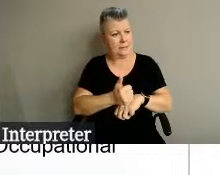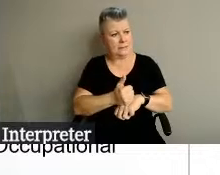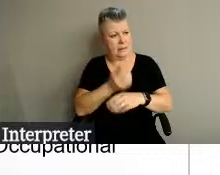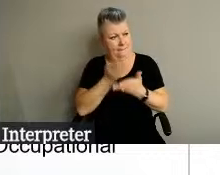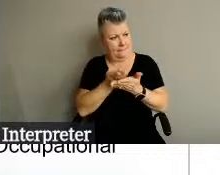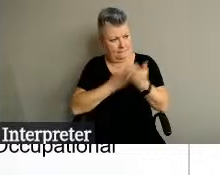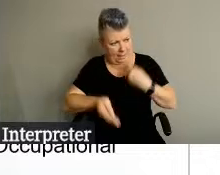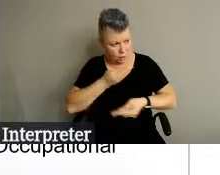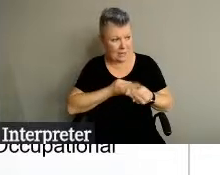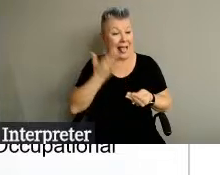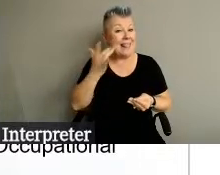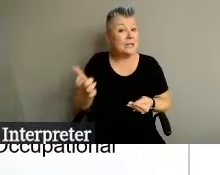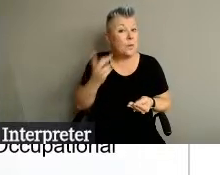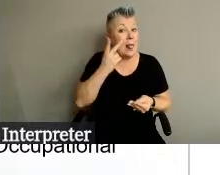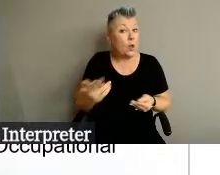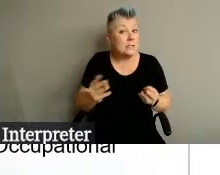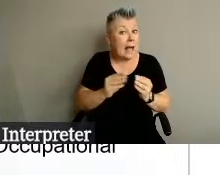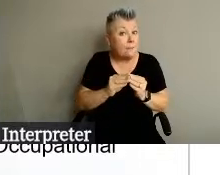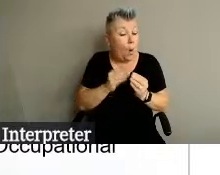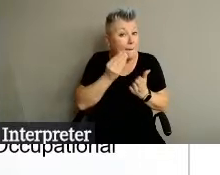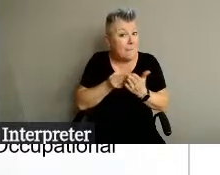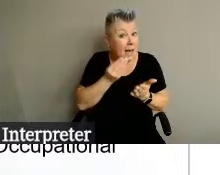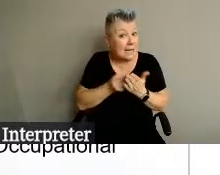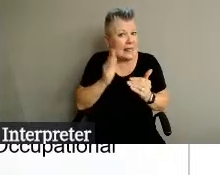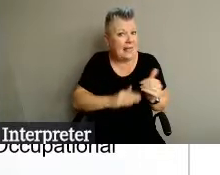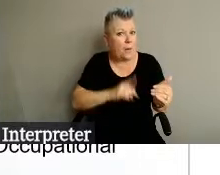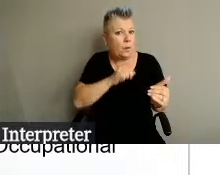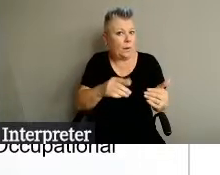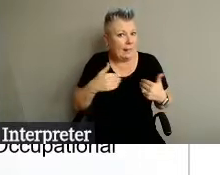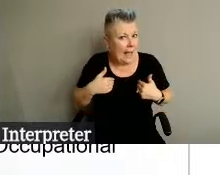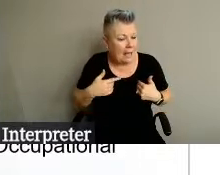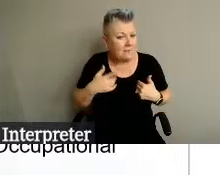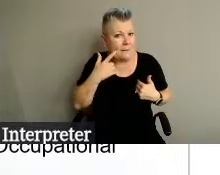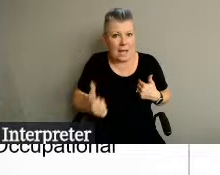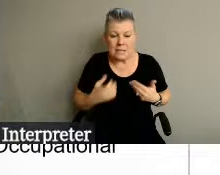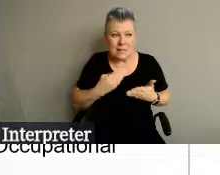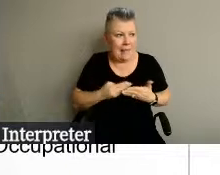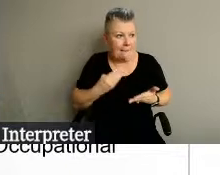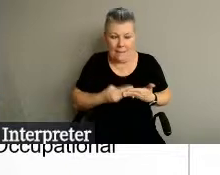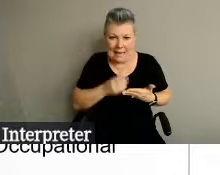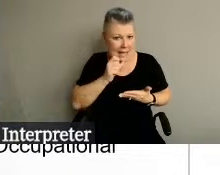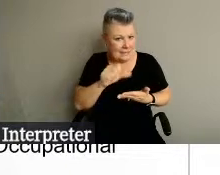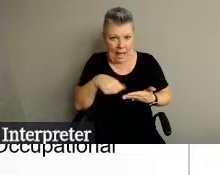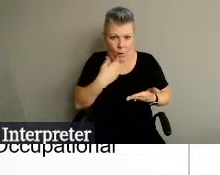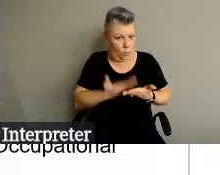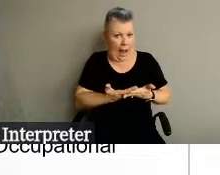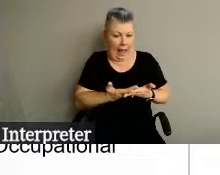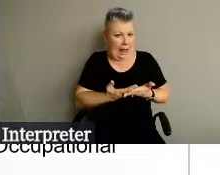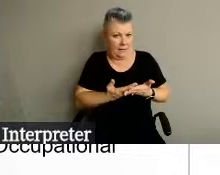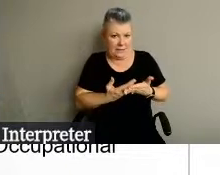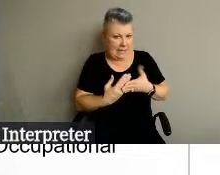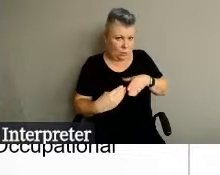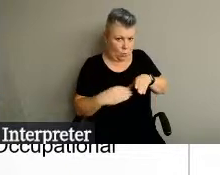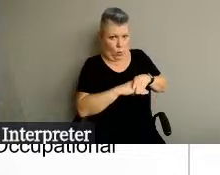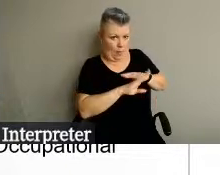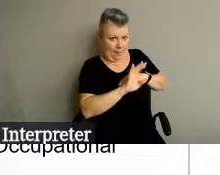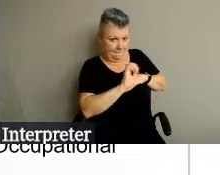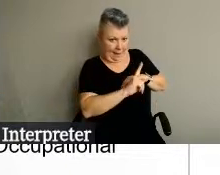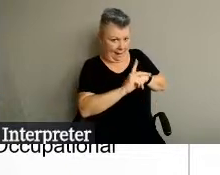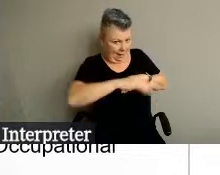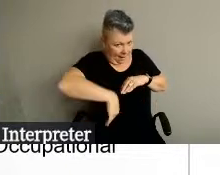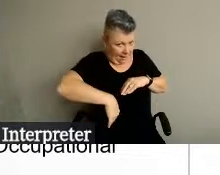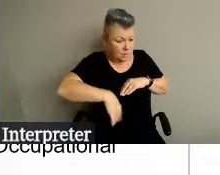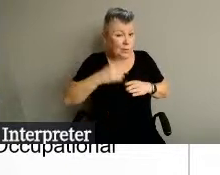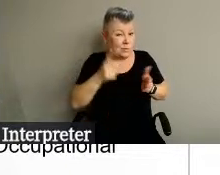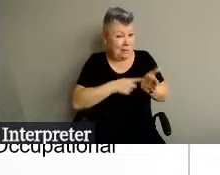do. That money's not brought in and not paid out. Right. Yet. And so it gives a false